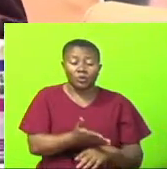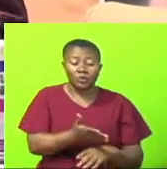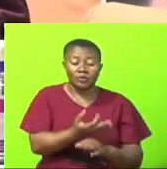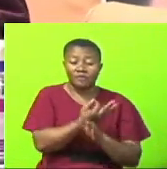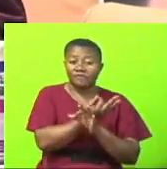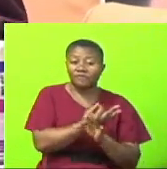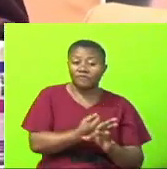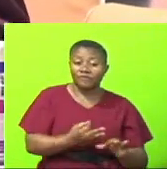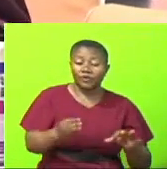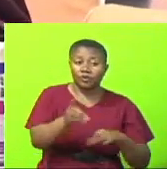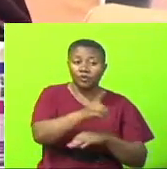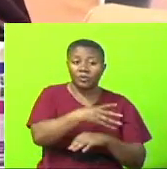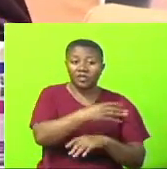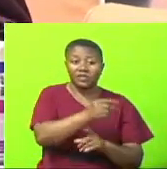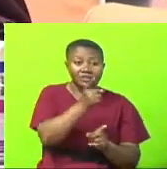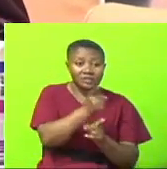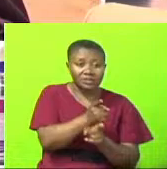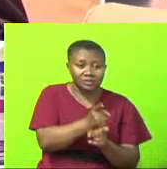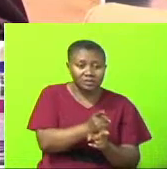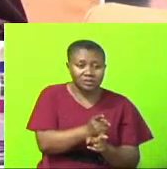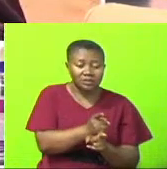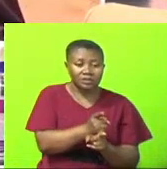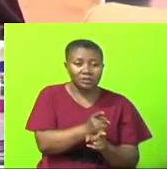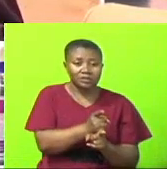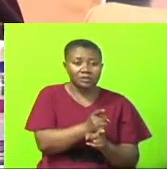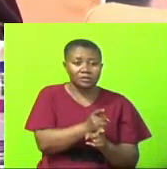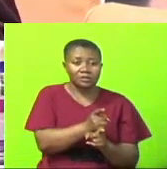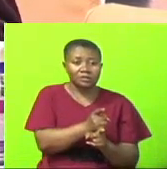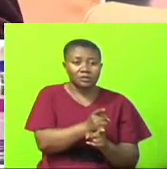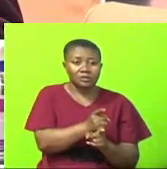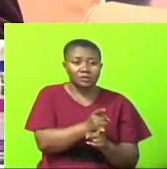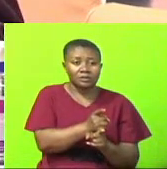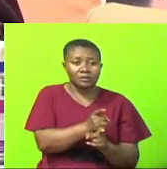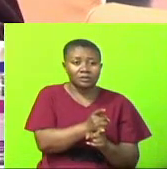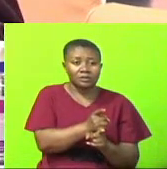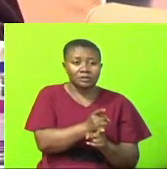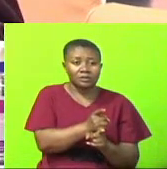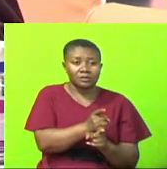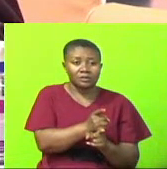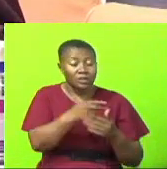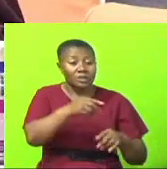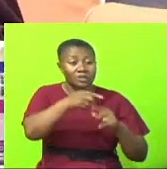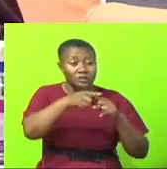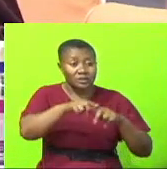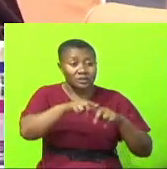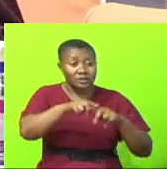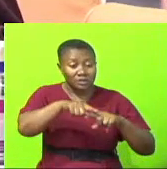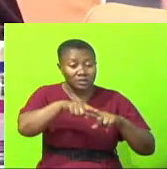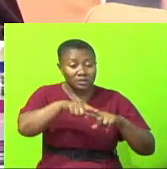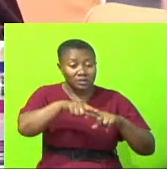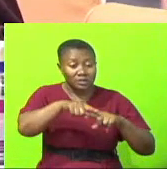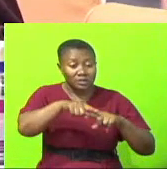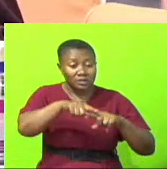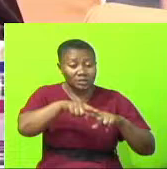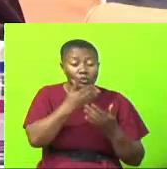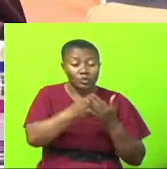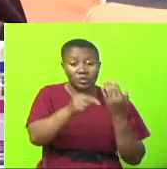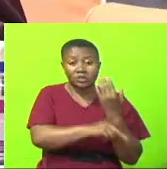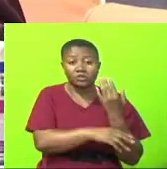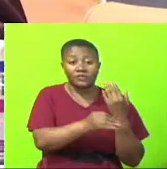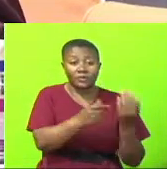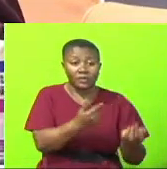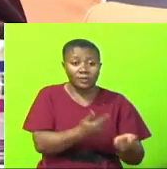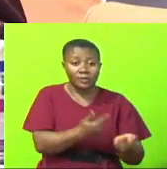and accordingly, sovereignty resides in the people of Ghana, from whom government derives all its powers